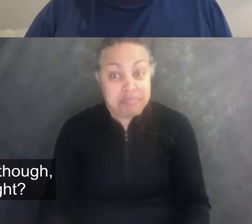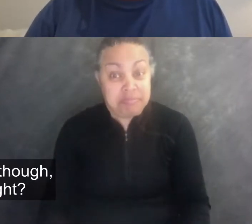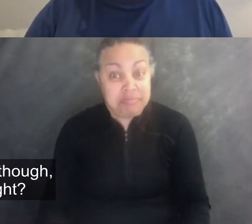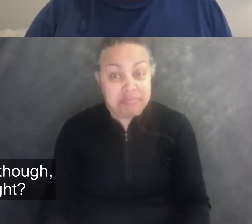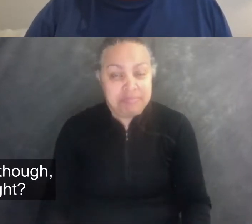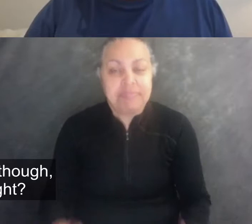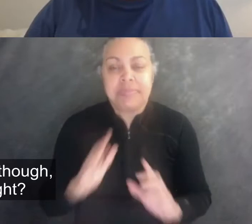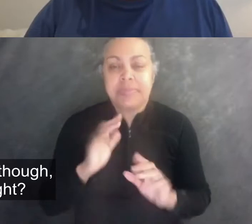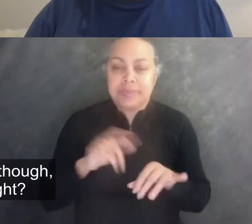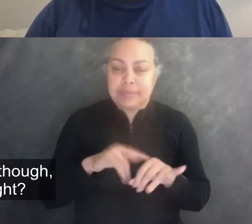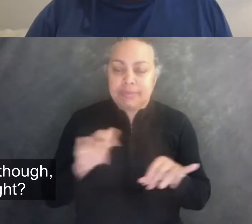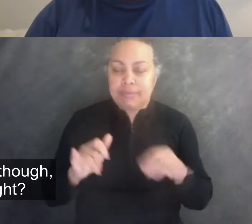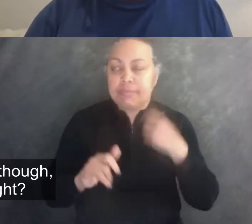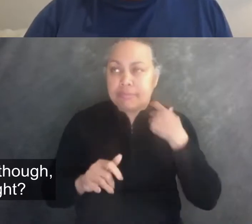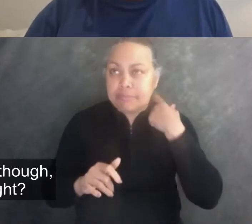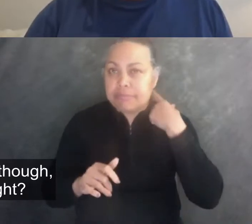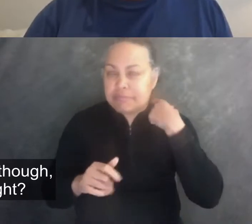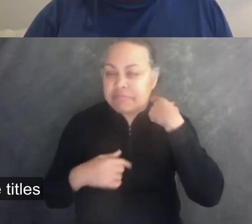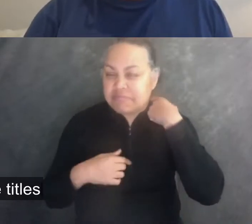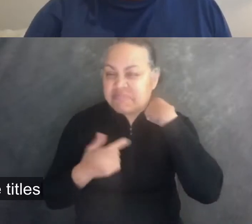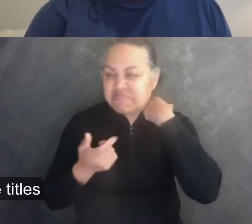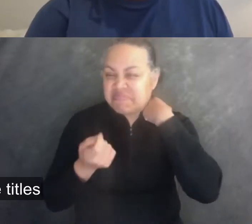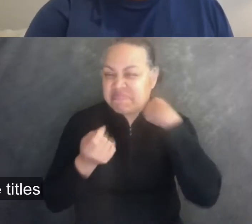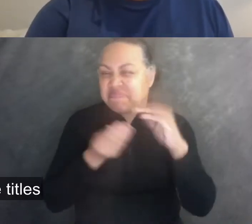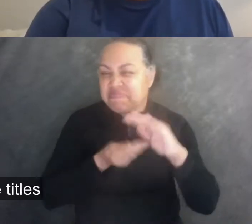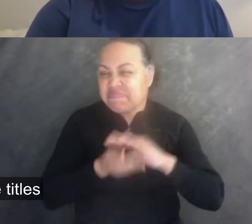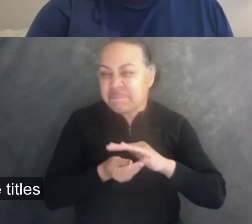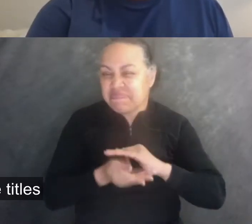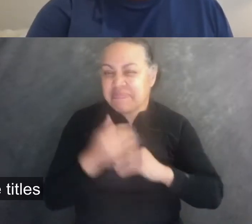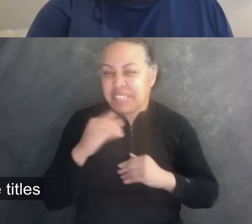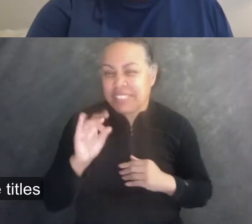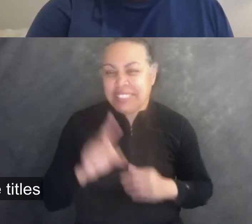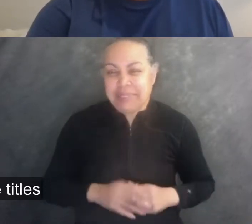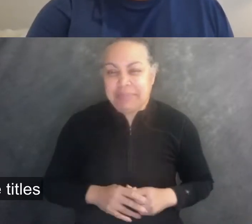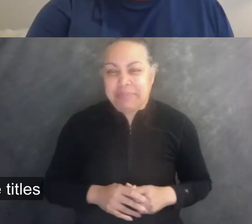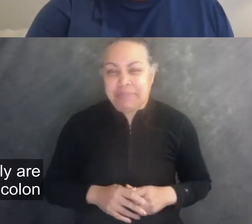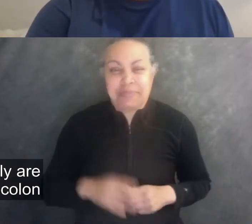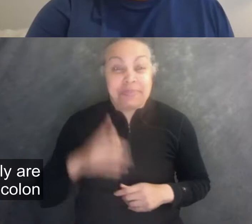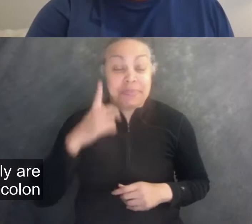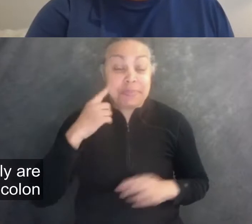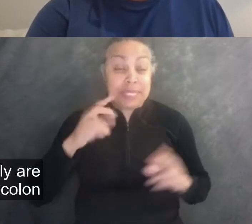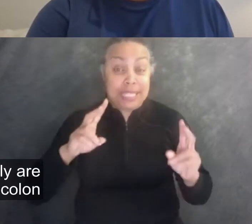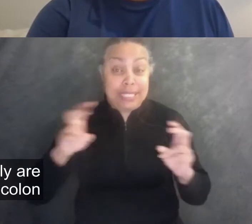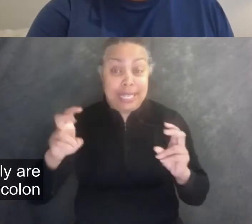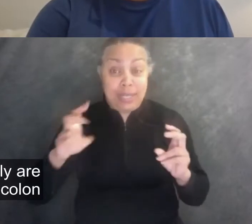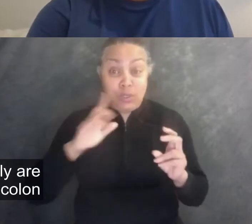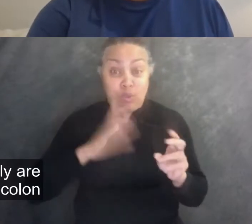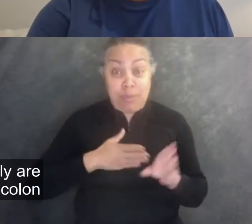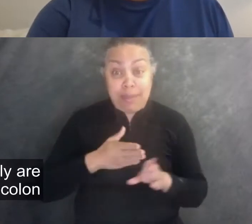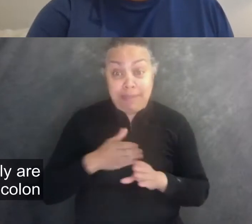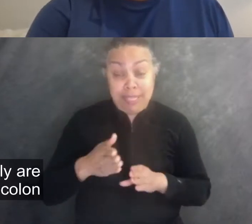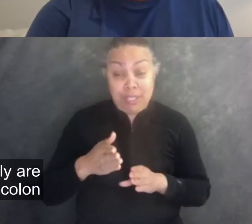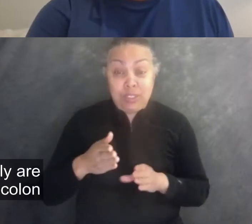did a trick, right? Where, because titles in my field usually